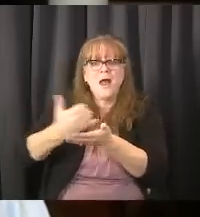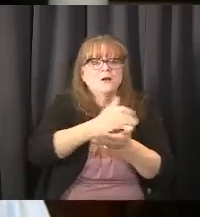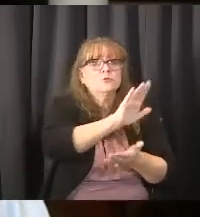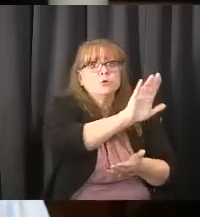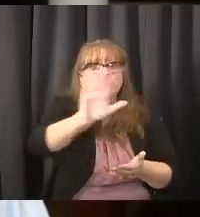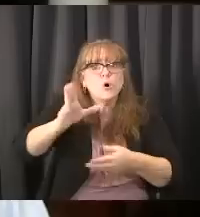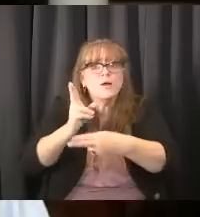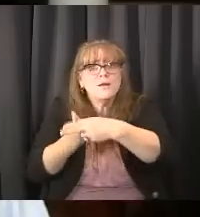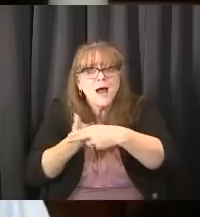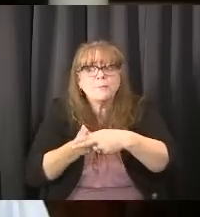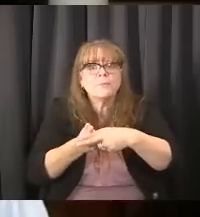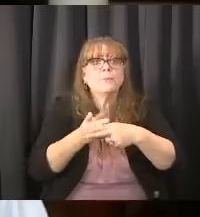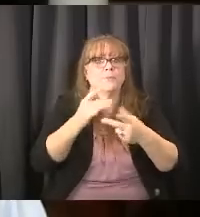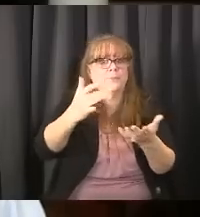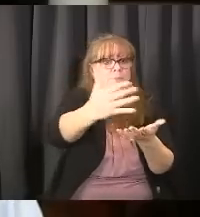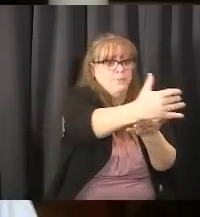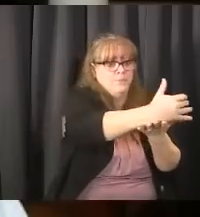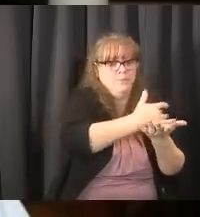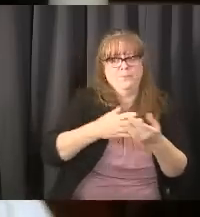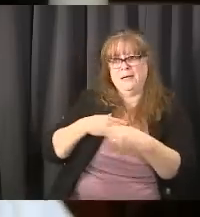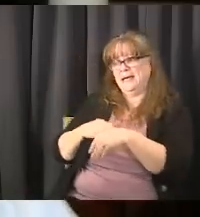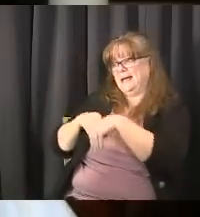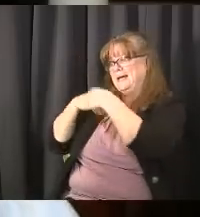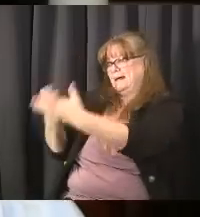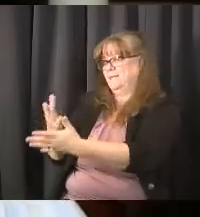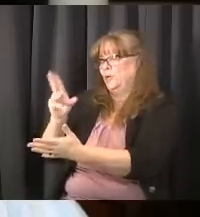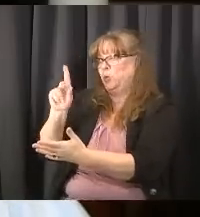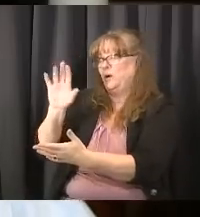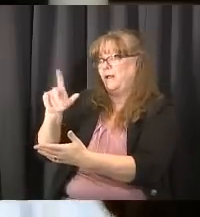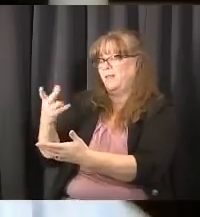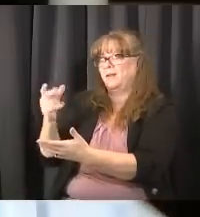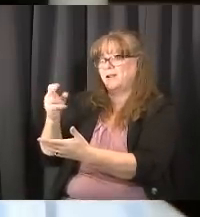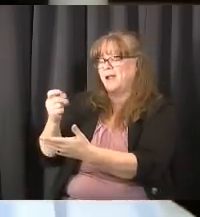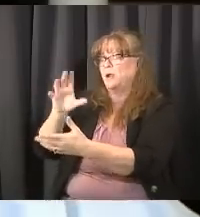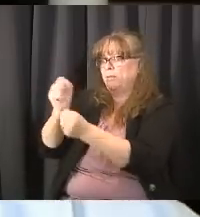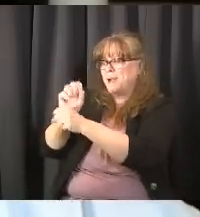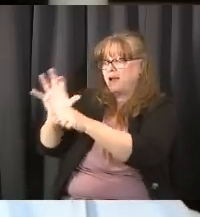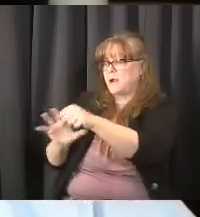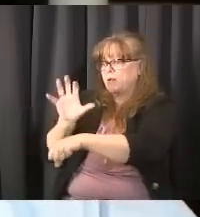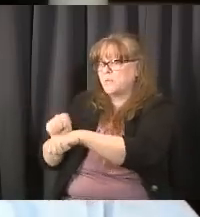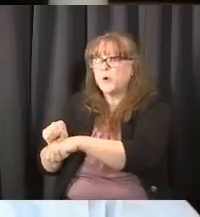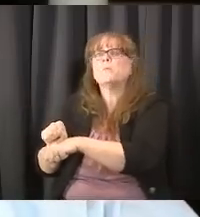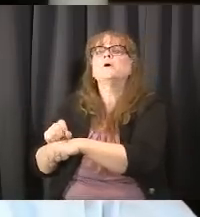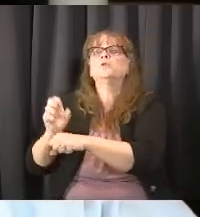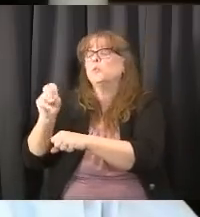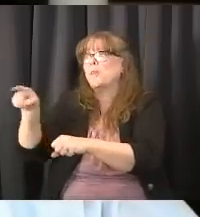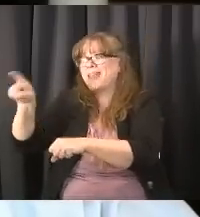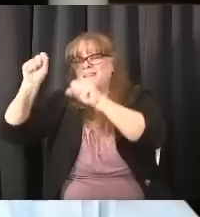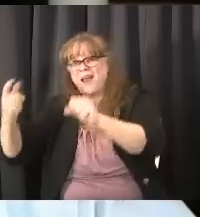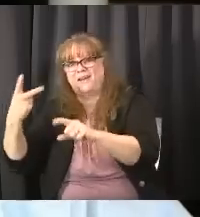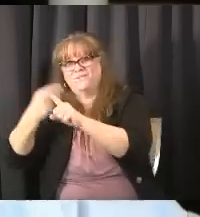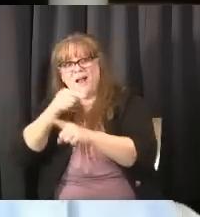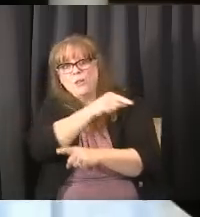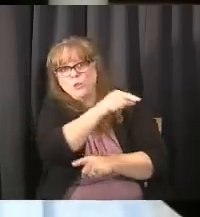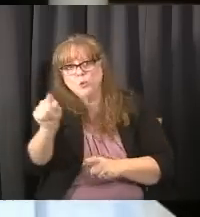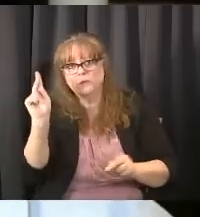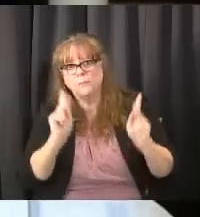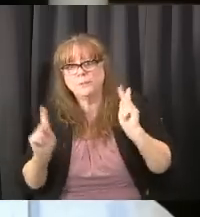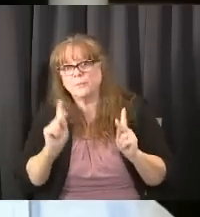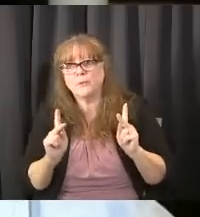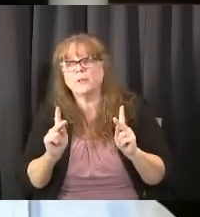actually do the administration of the vaccine. And this relationship has come with, Salud's relationship